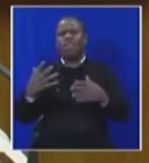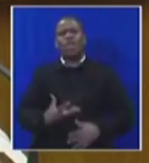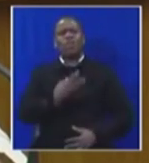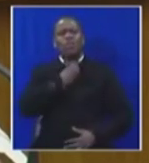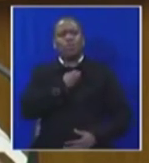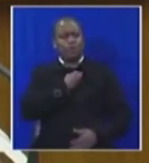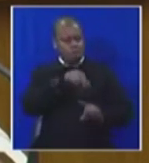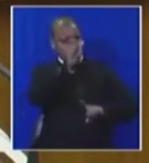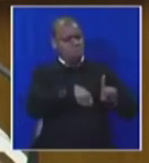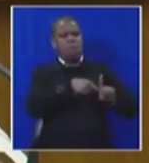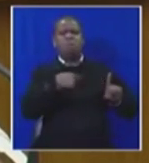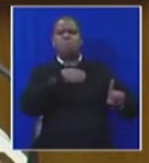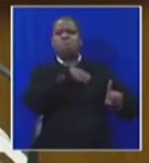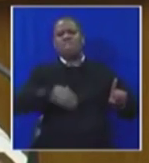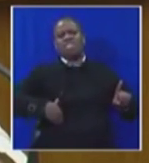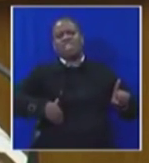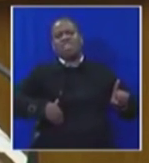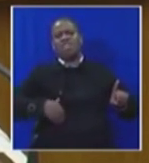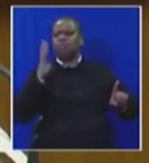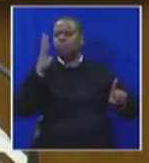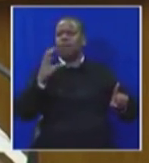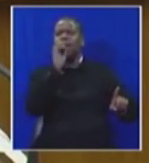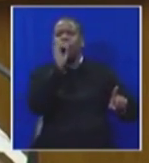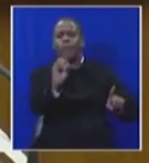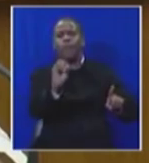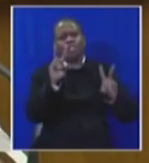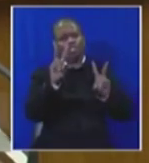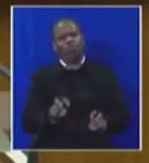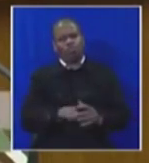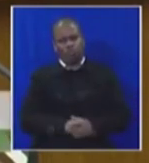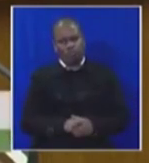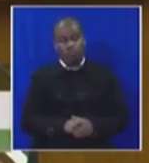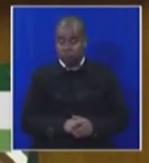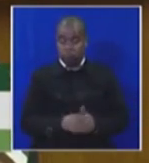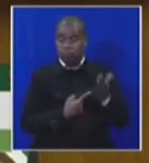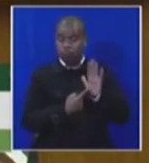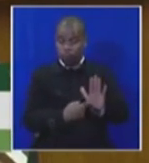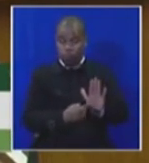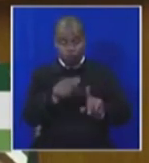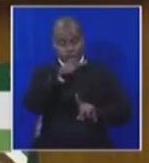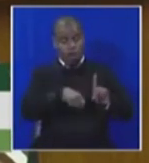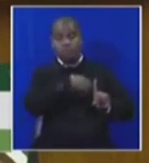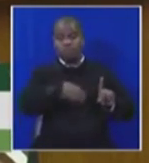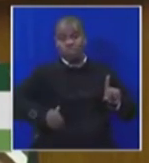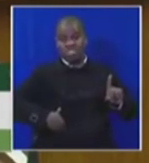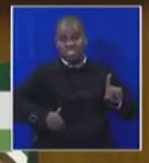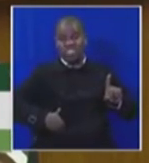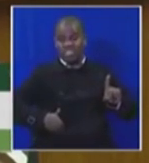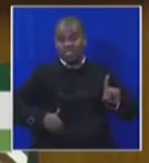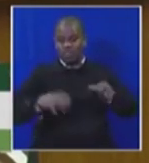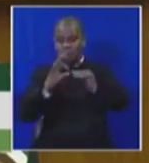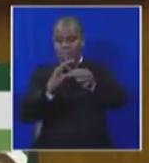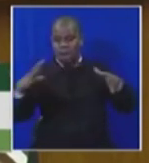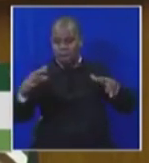President would not devote a significant portion of the speech to this sector of society. This shows a President that is not only completely out of touch,